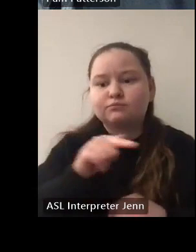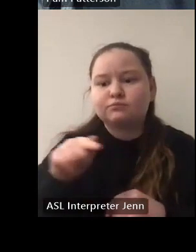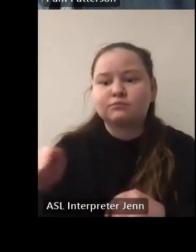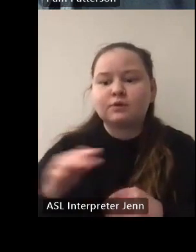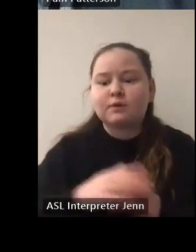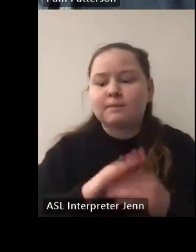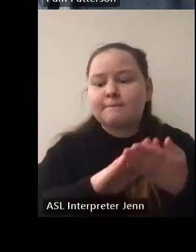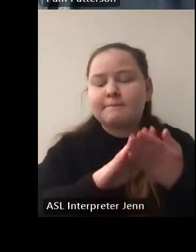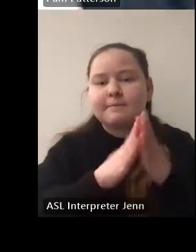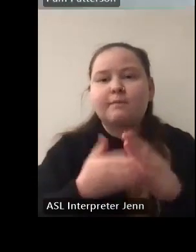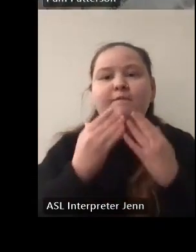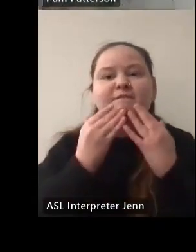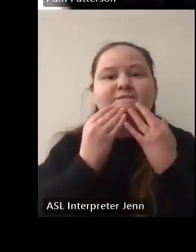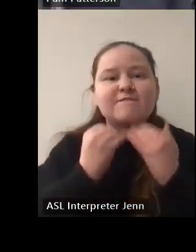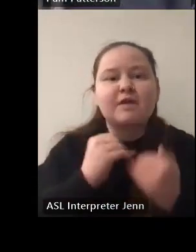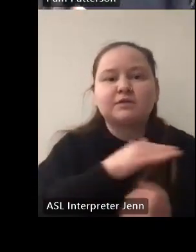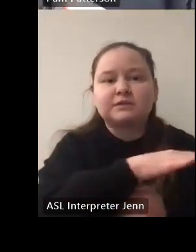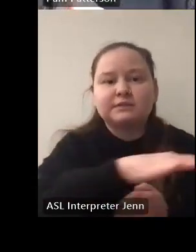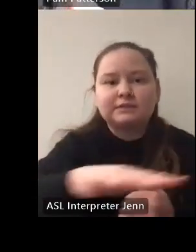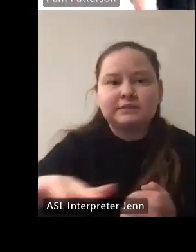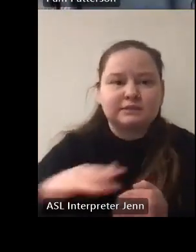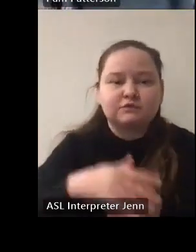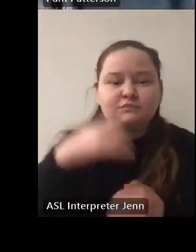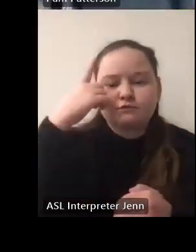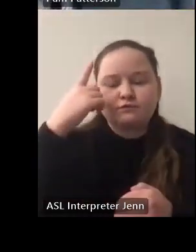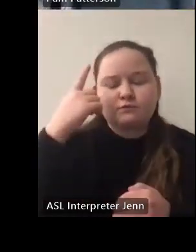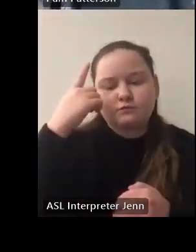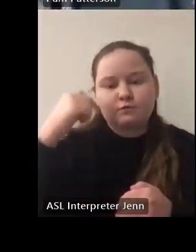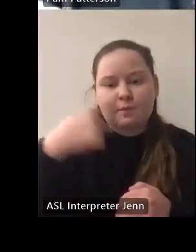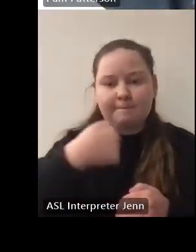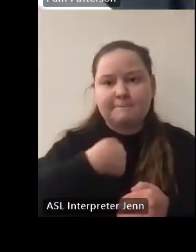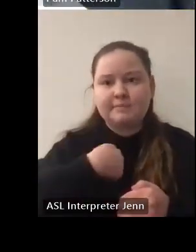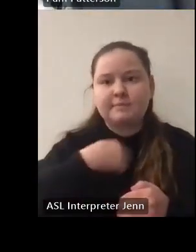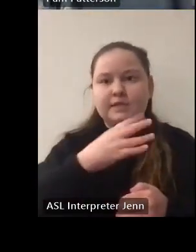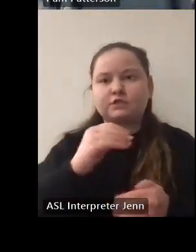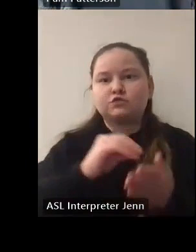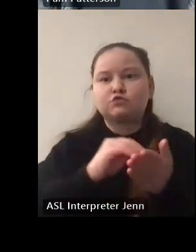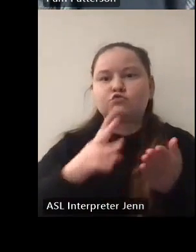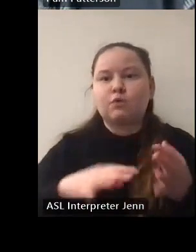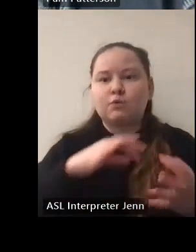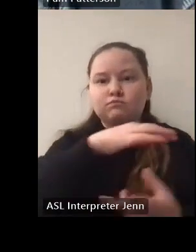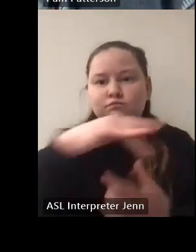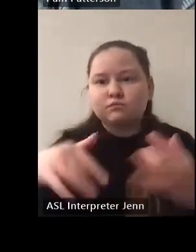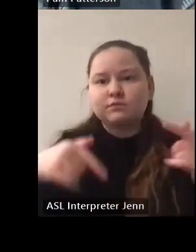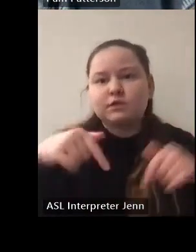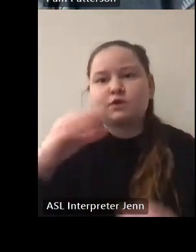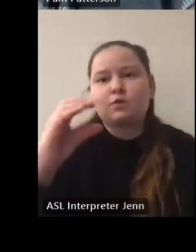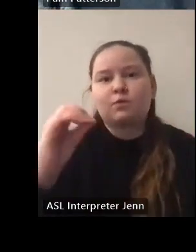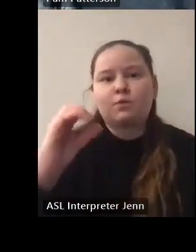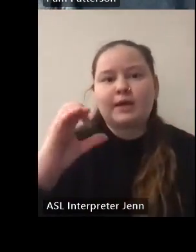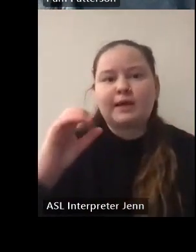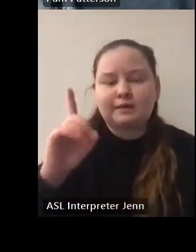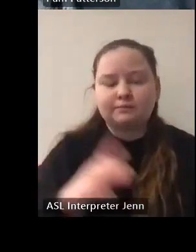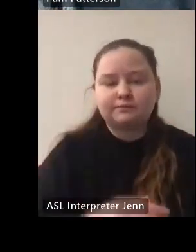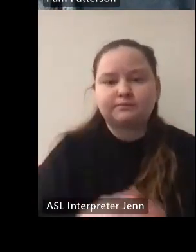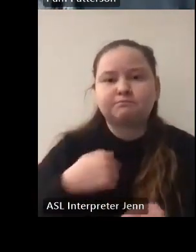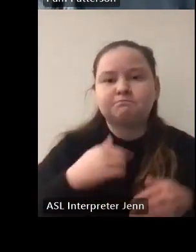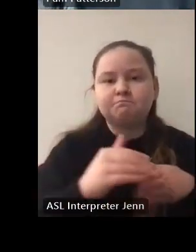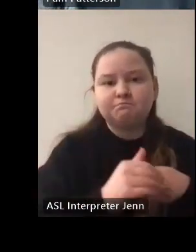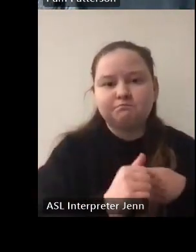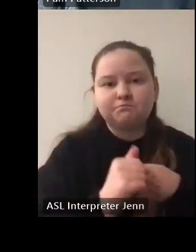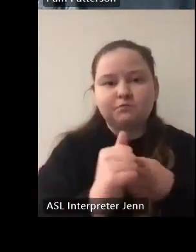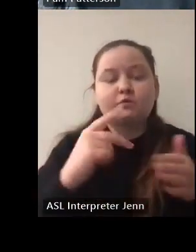for me colleague and student engagement here at OCADU. I facilitated several projects,